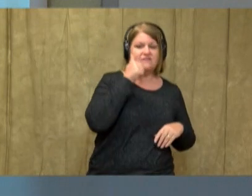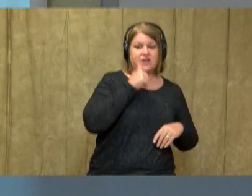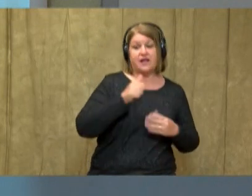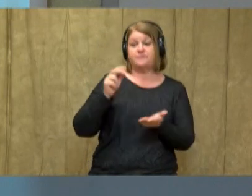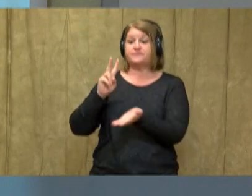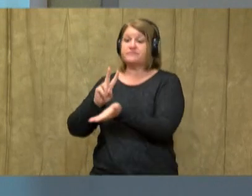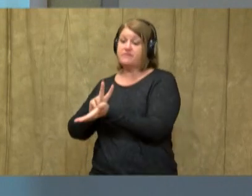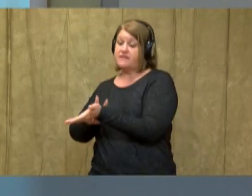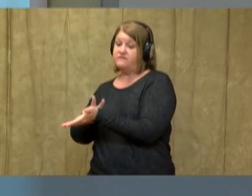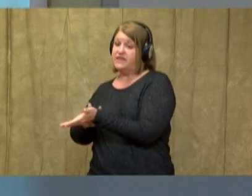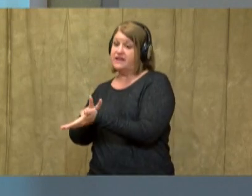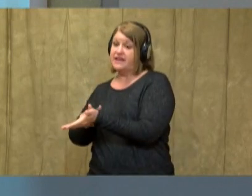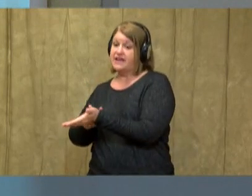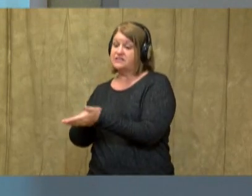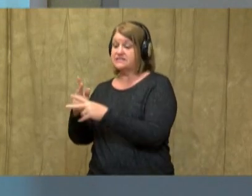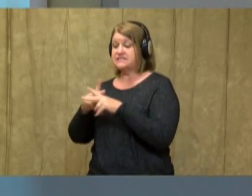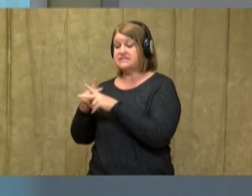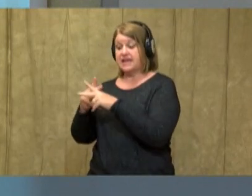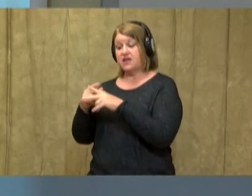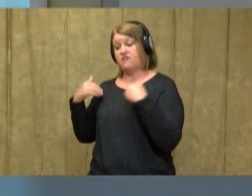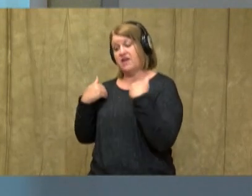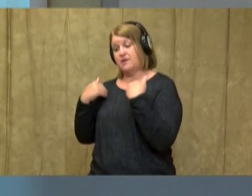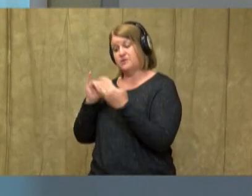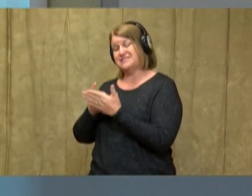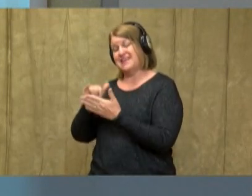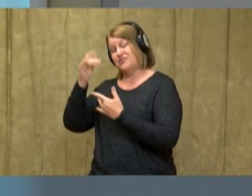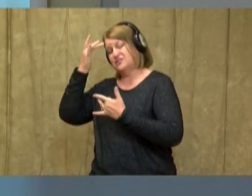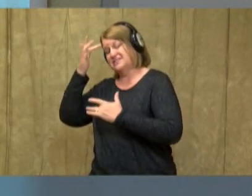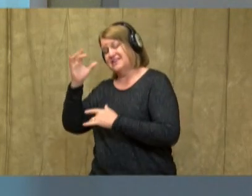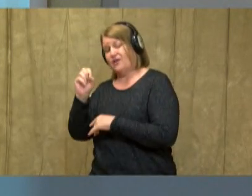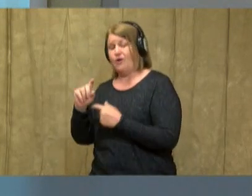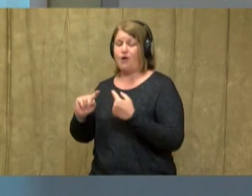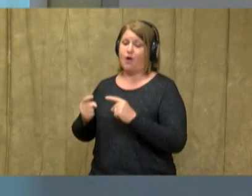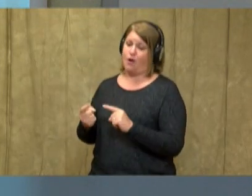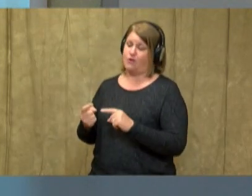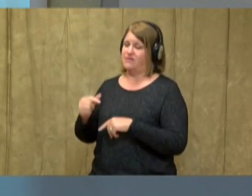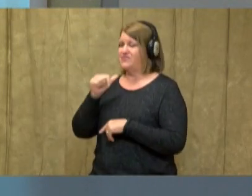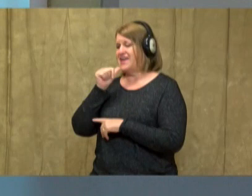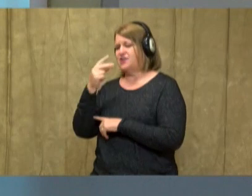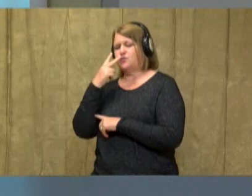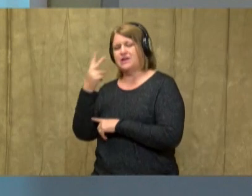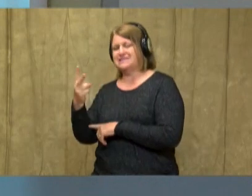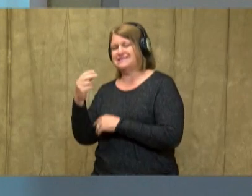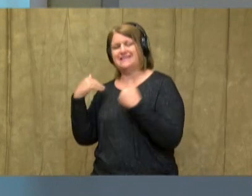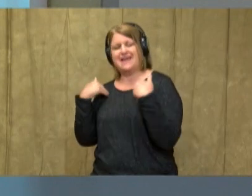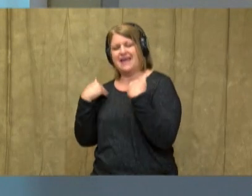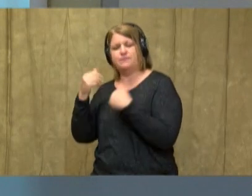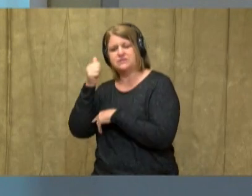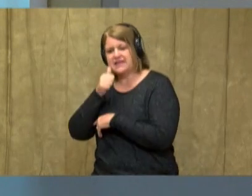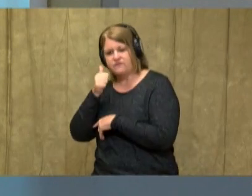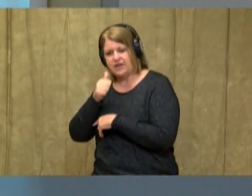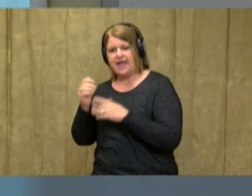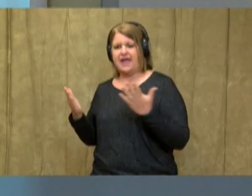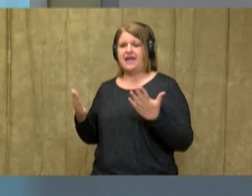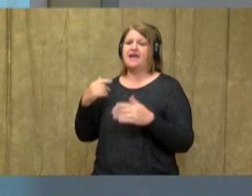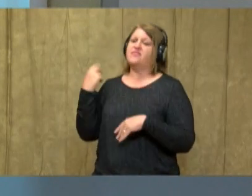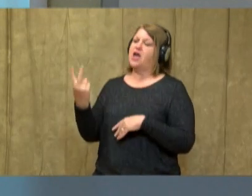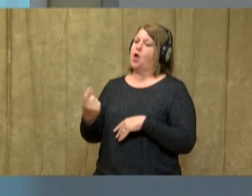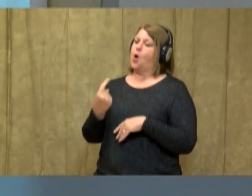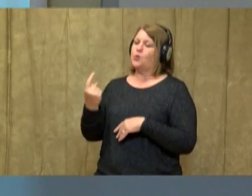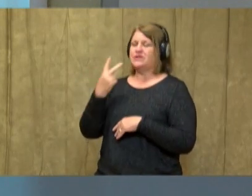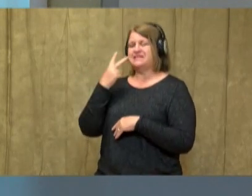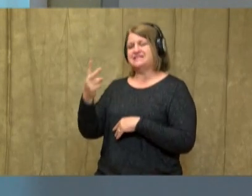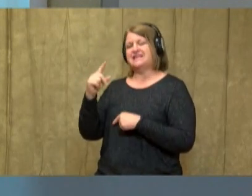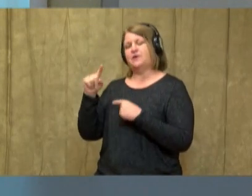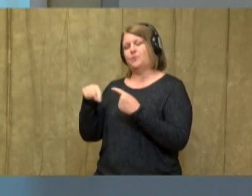Veterinarians take care of animals that are sick or hurt. They do not see the animals every day. They only see them when